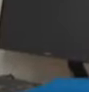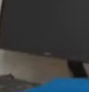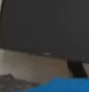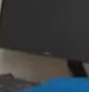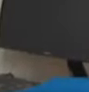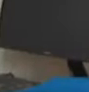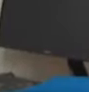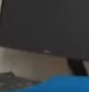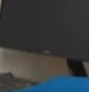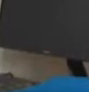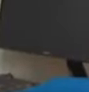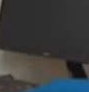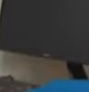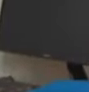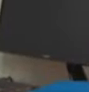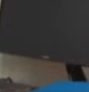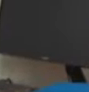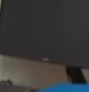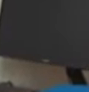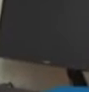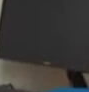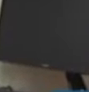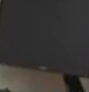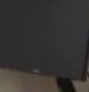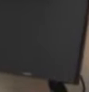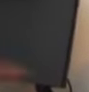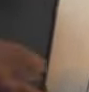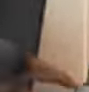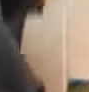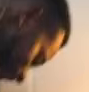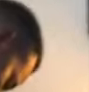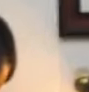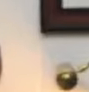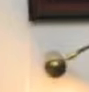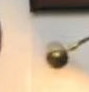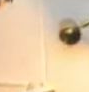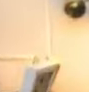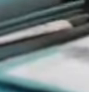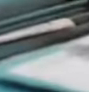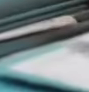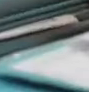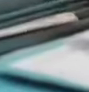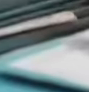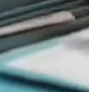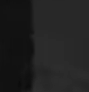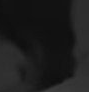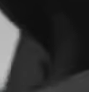And sometimes, they can make us lose focus on the important things.